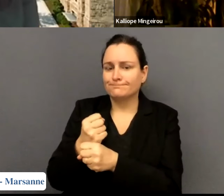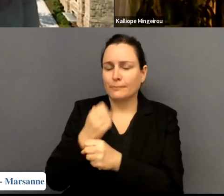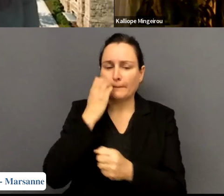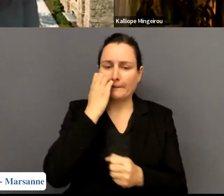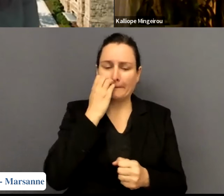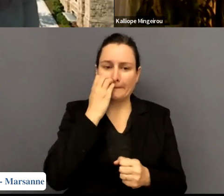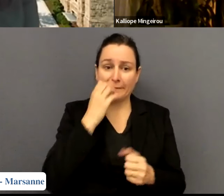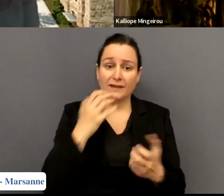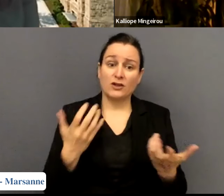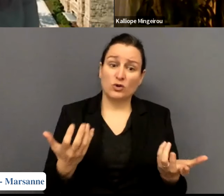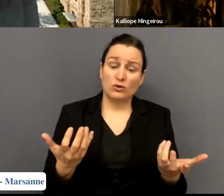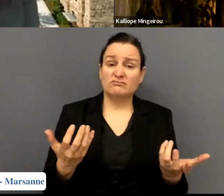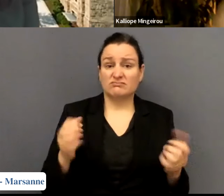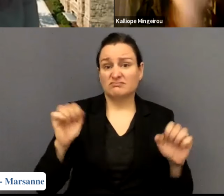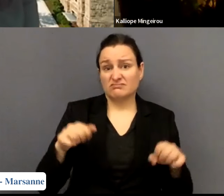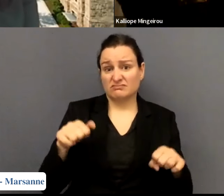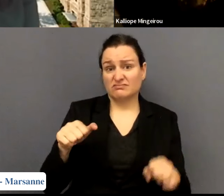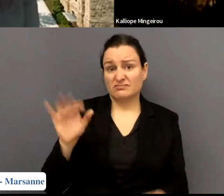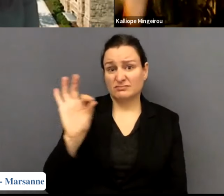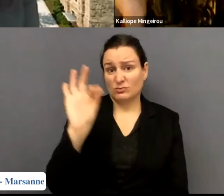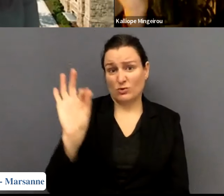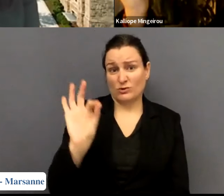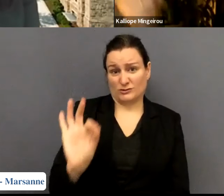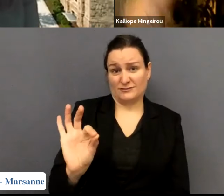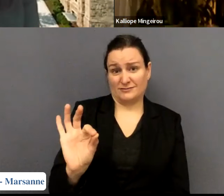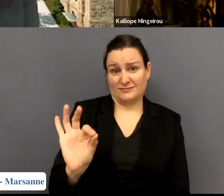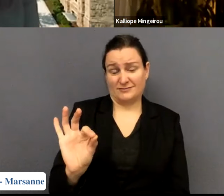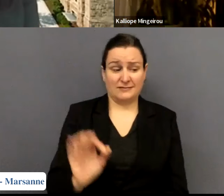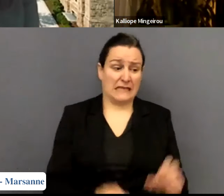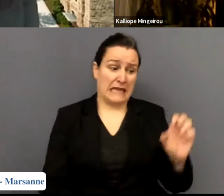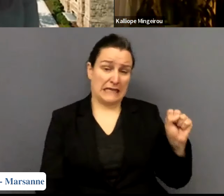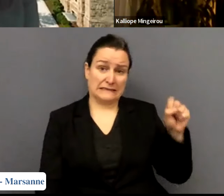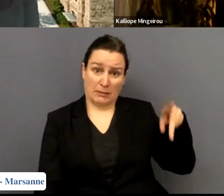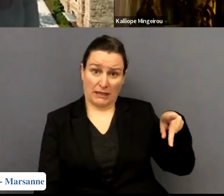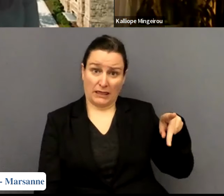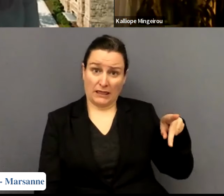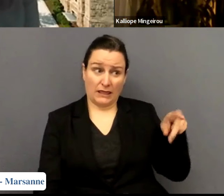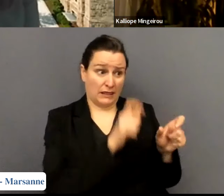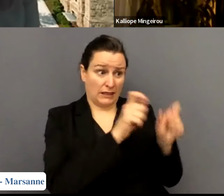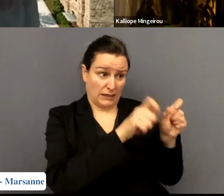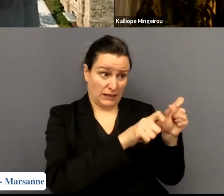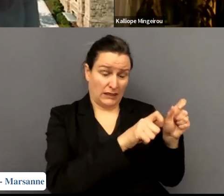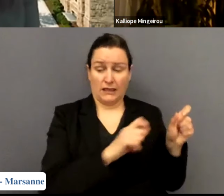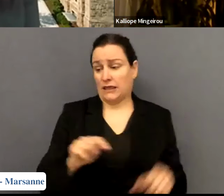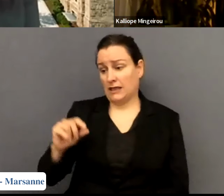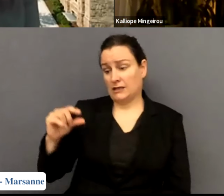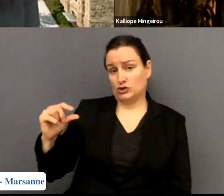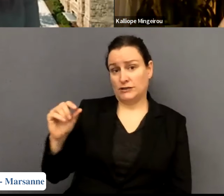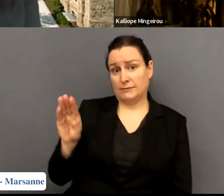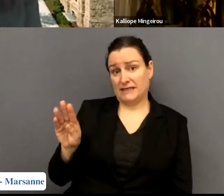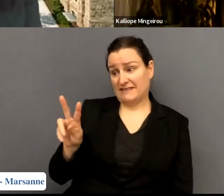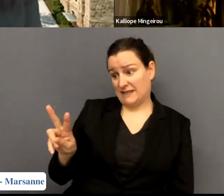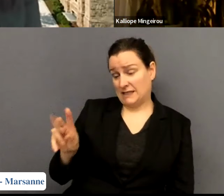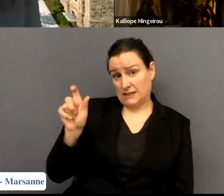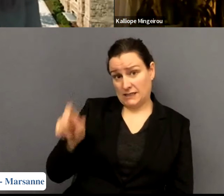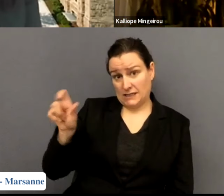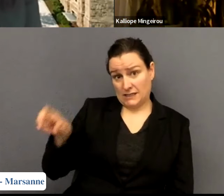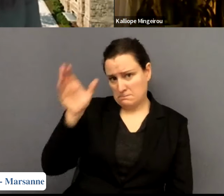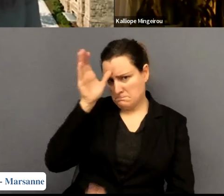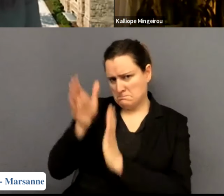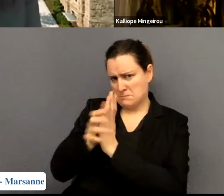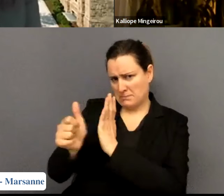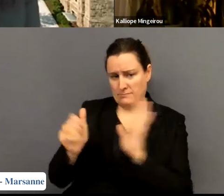we bring in the same room the social protection field and the GPV specialists in order to talk to